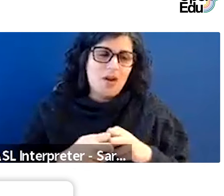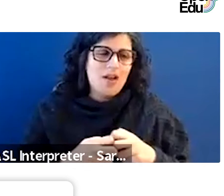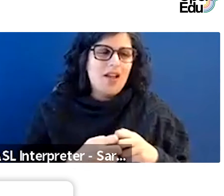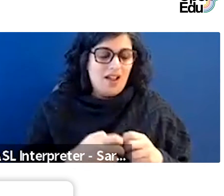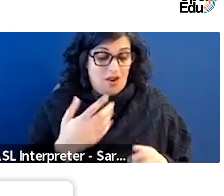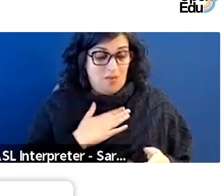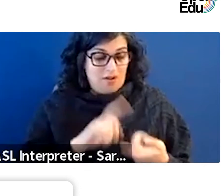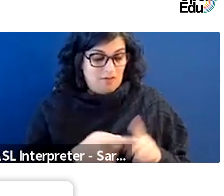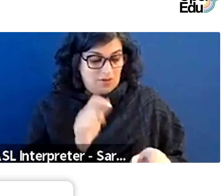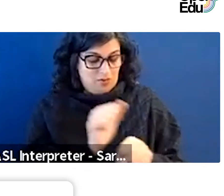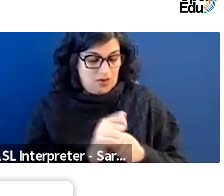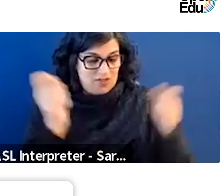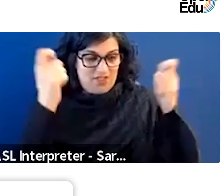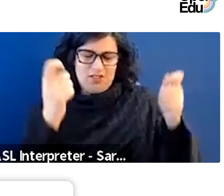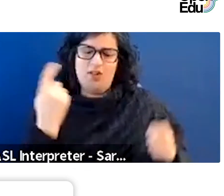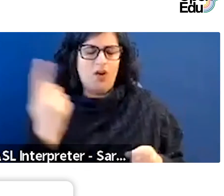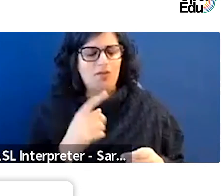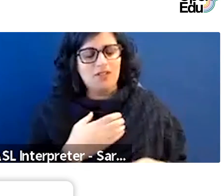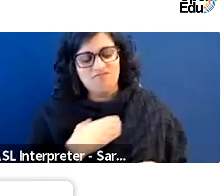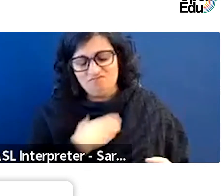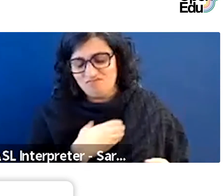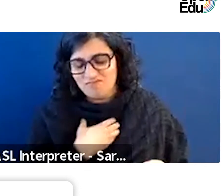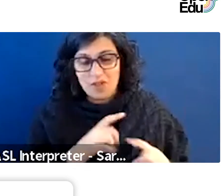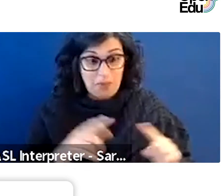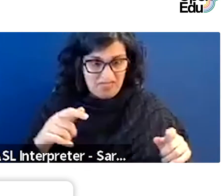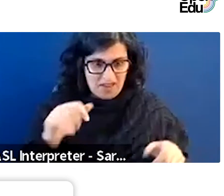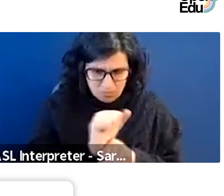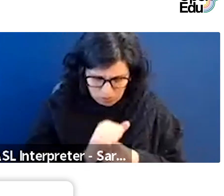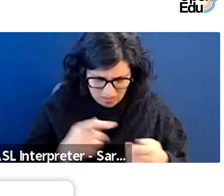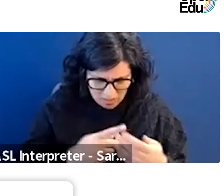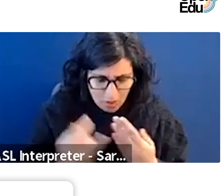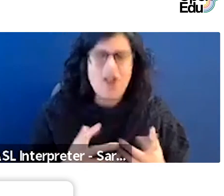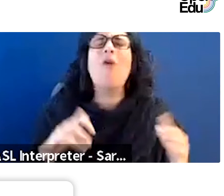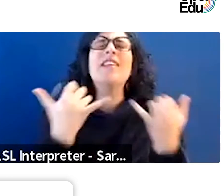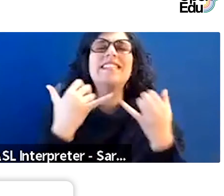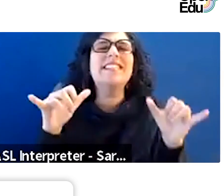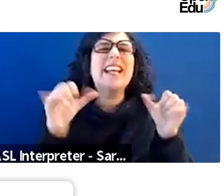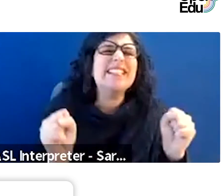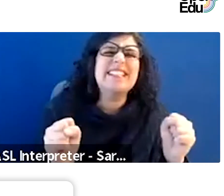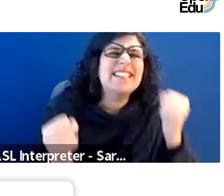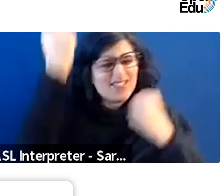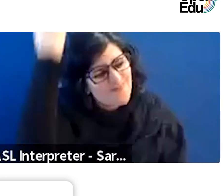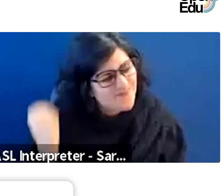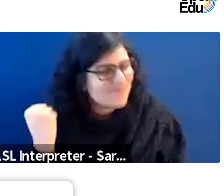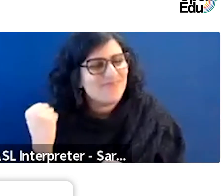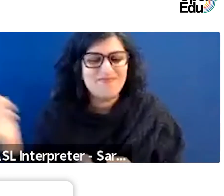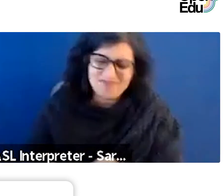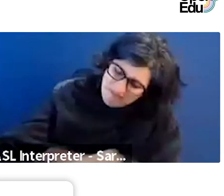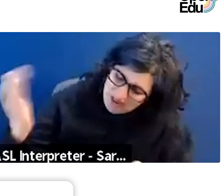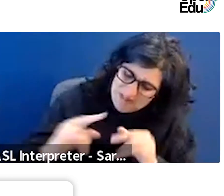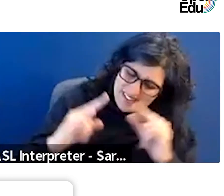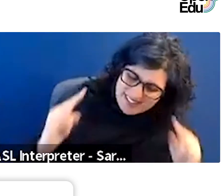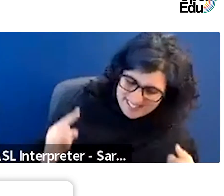wasn't until this project that I was like, oh, yes, now now we can connect. And now I need, like, I have a reason for you to like bring me these tents back.